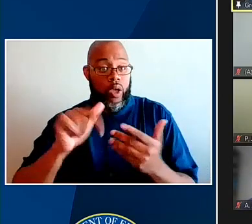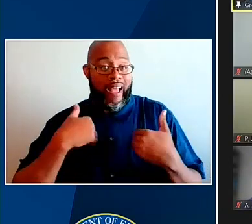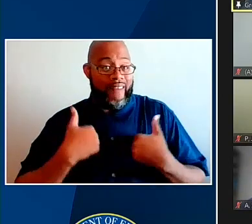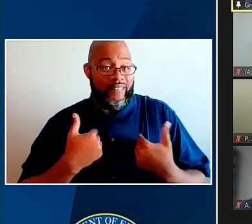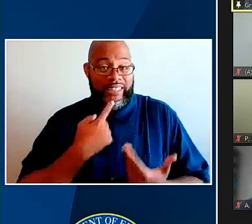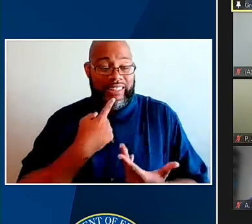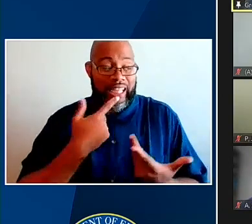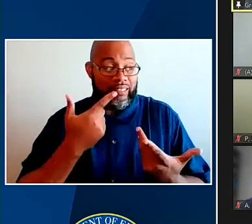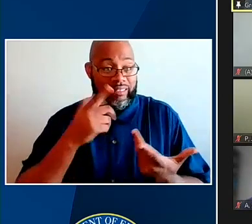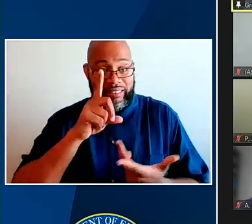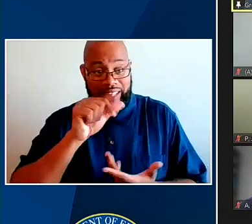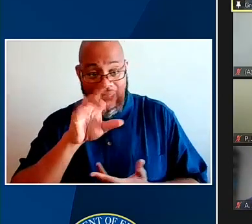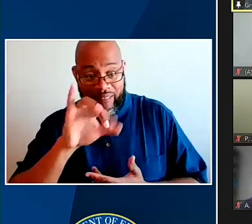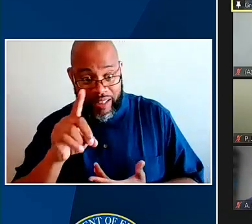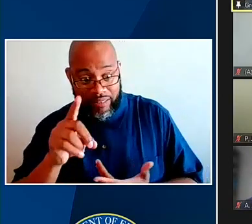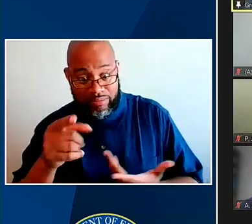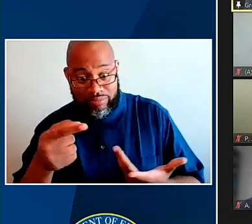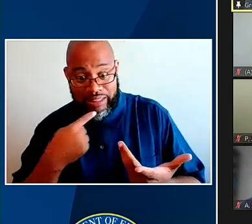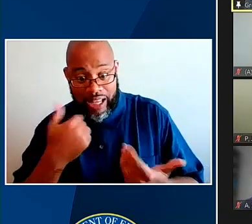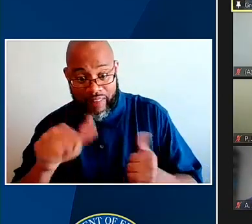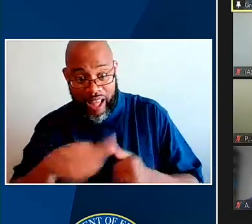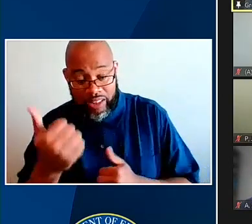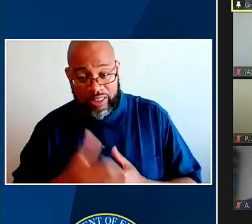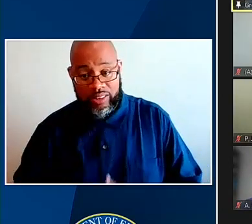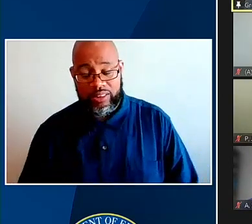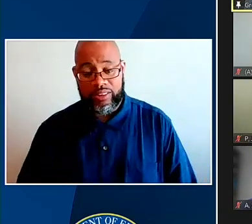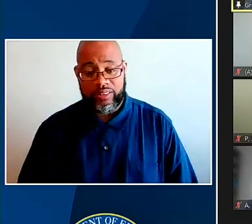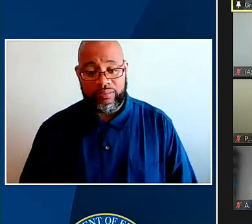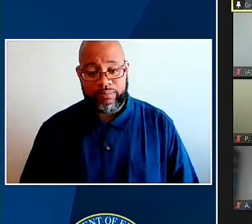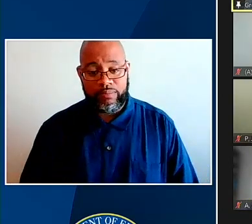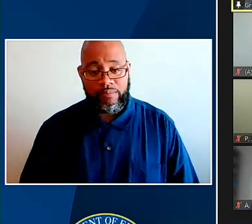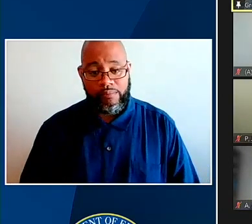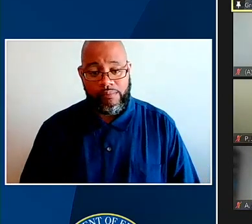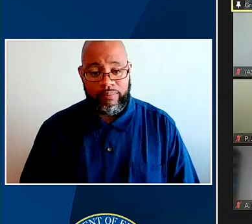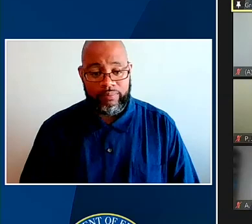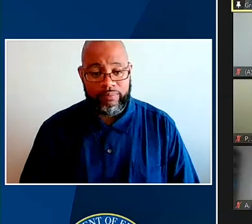I don't know, David, Denise, anything else you want to add?